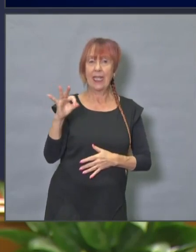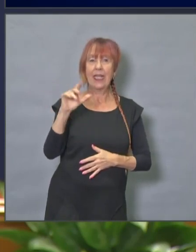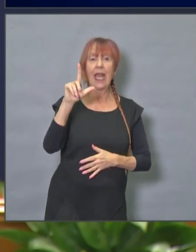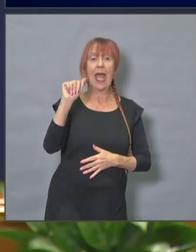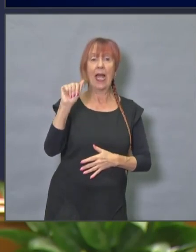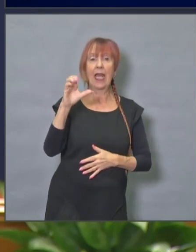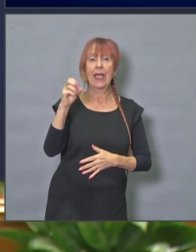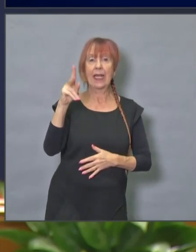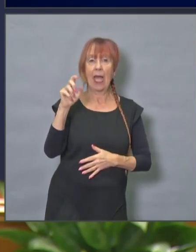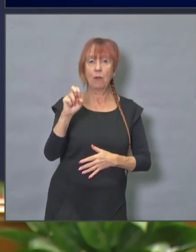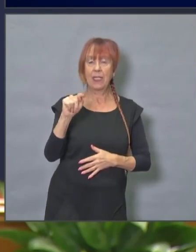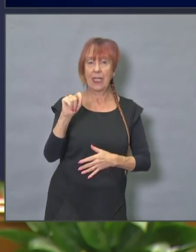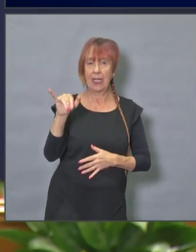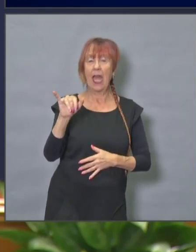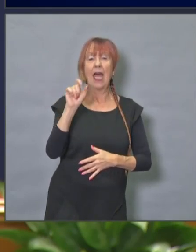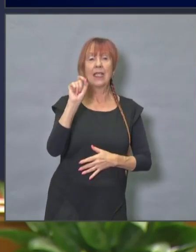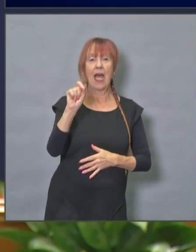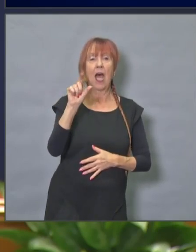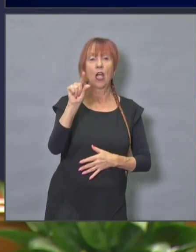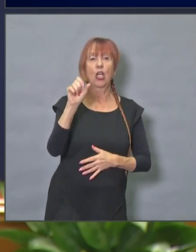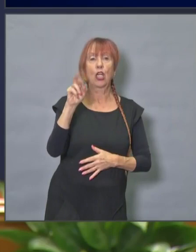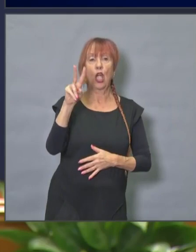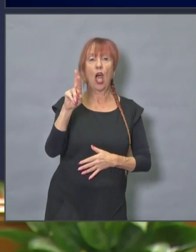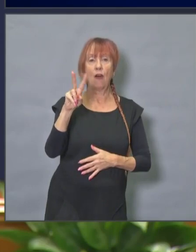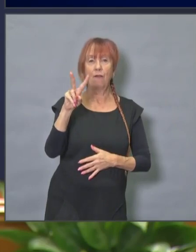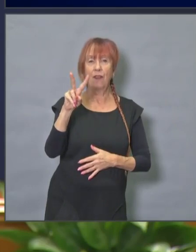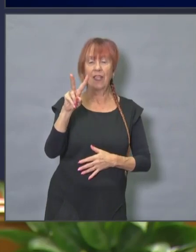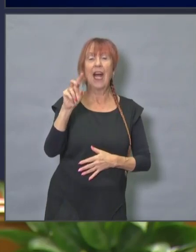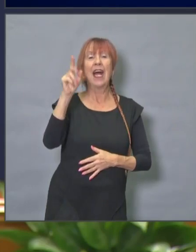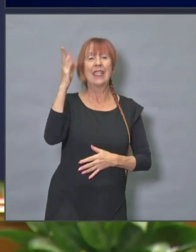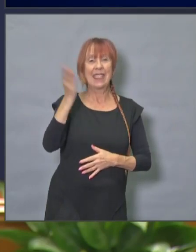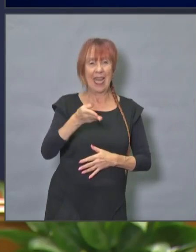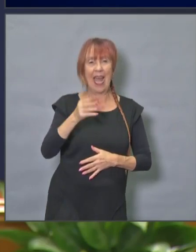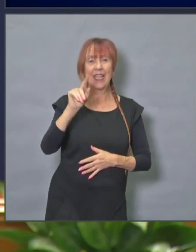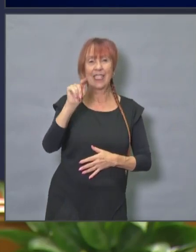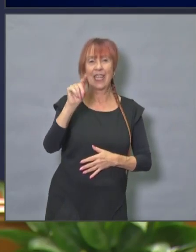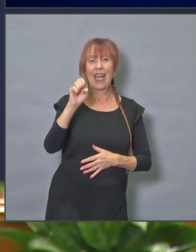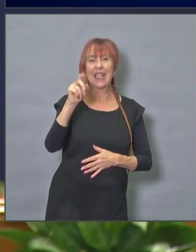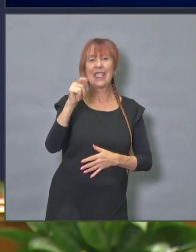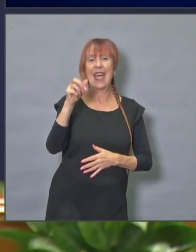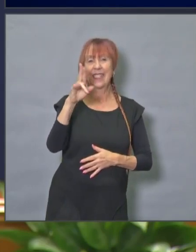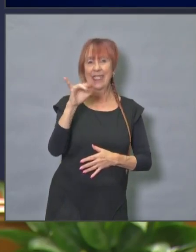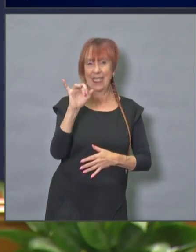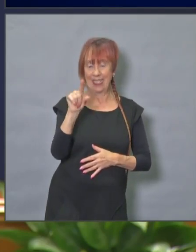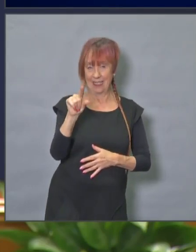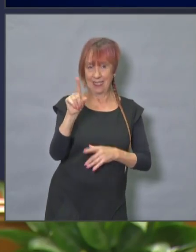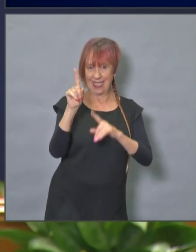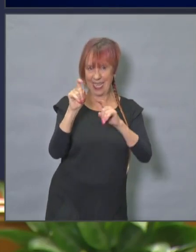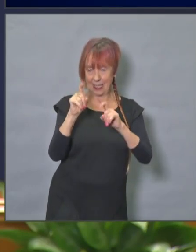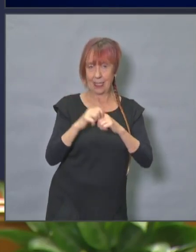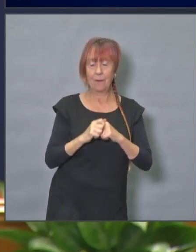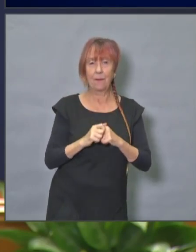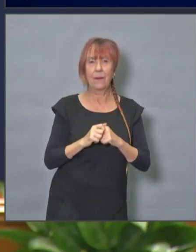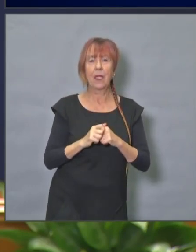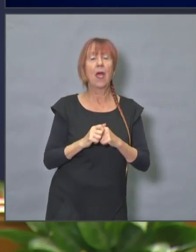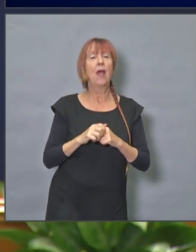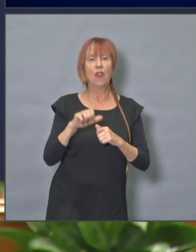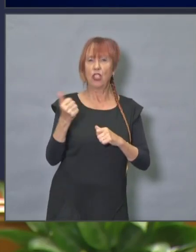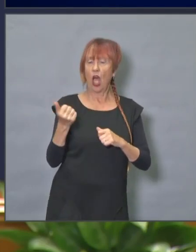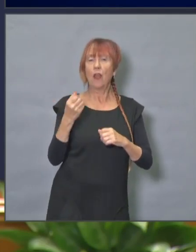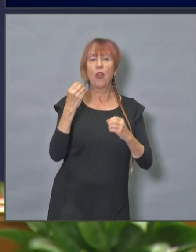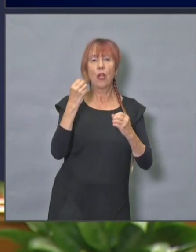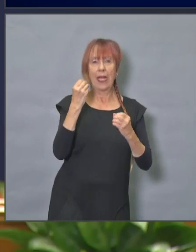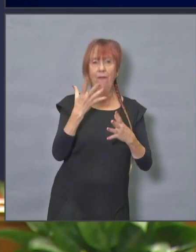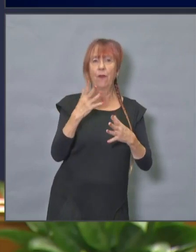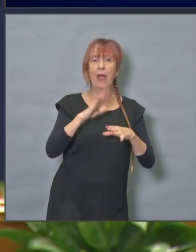covid19.lacounty.gov/testing. You can both find a location and make an appointment online. I do want to provide a couple of updates